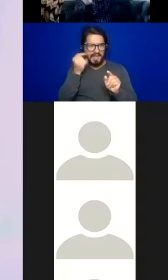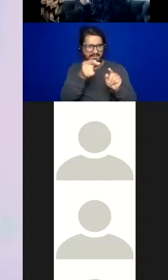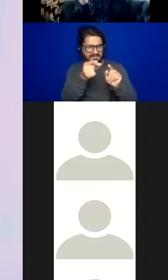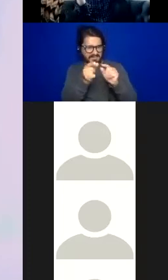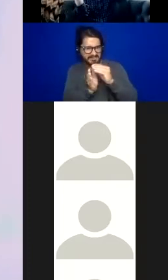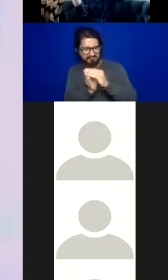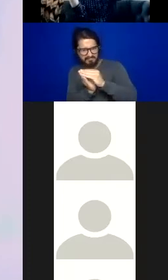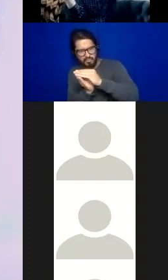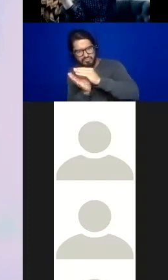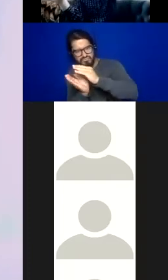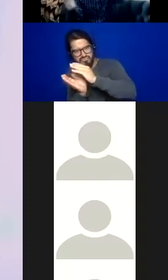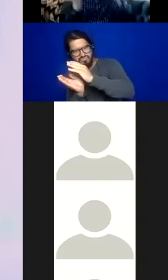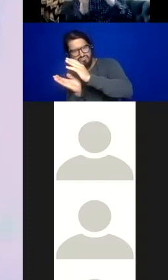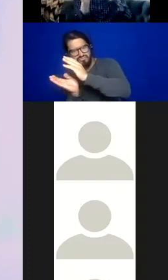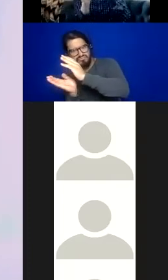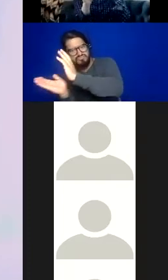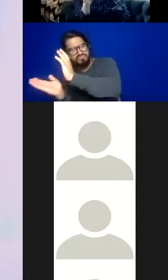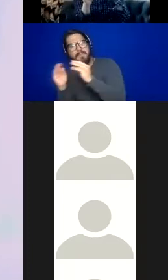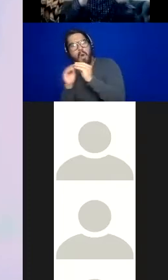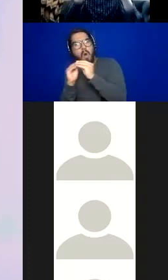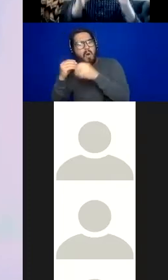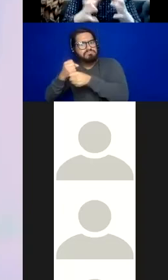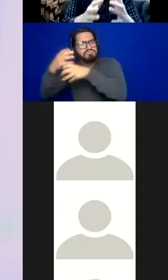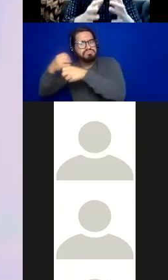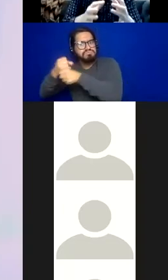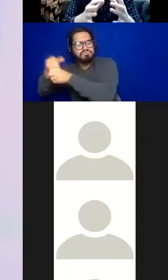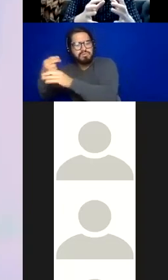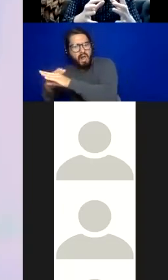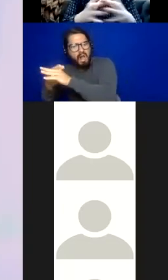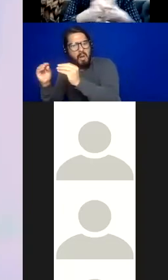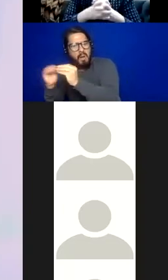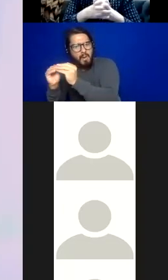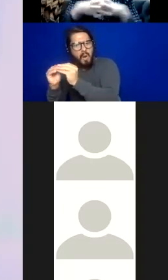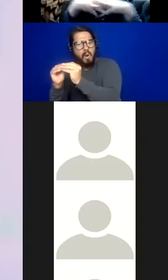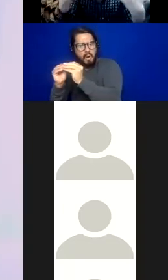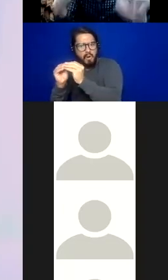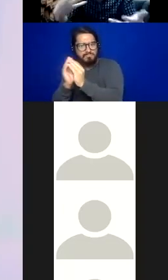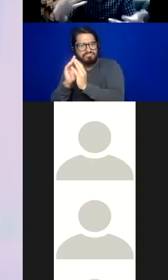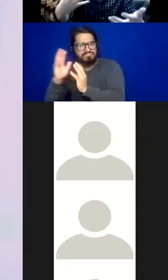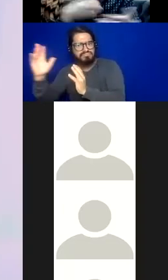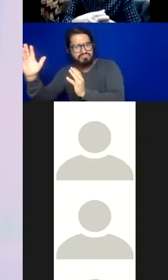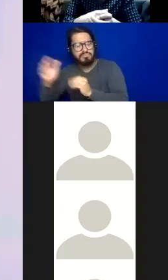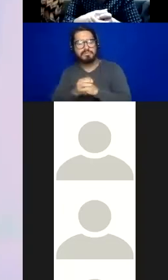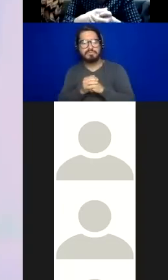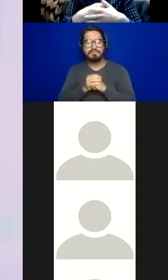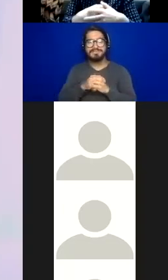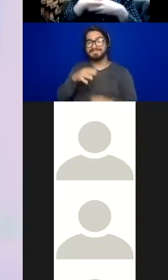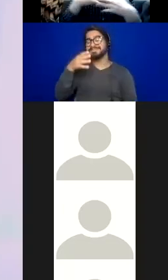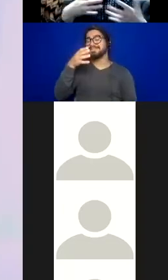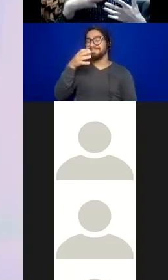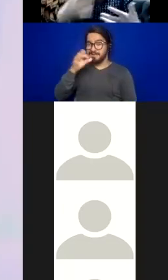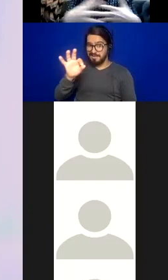continue where it's just exploding more and more and more. And in 1987, when homosexuality